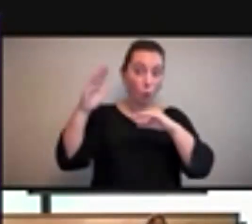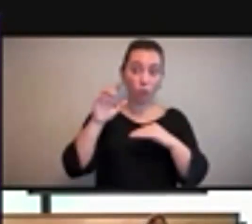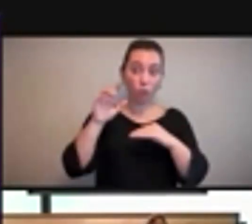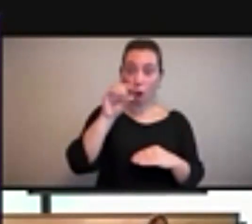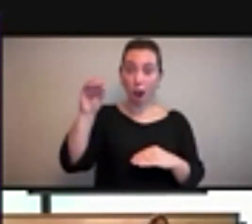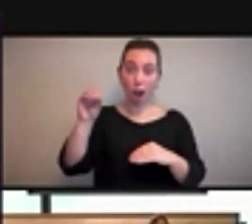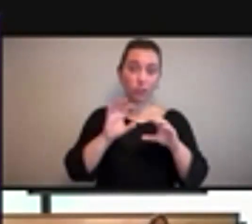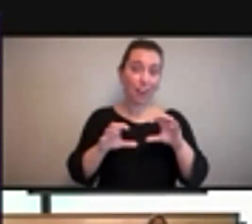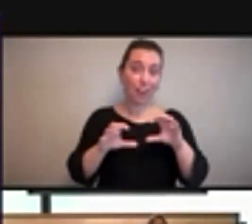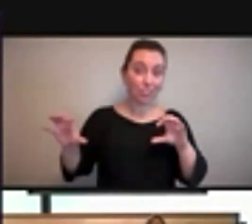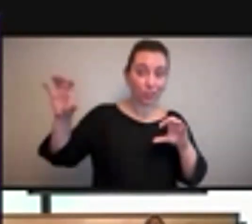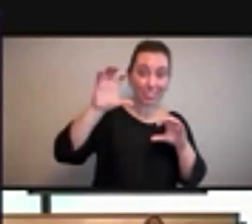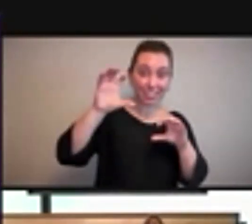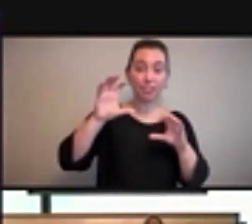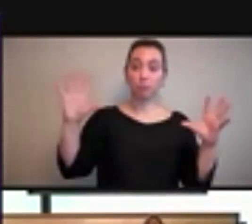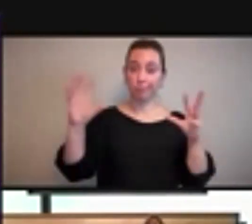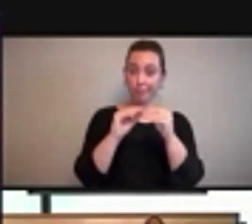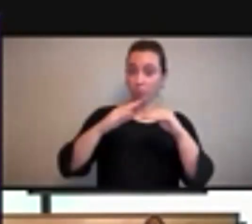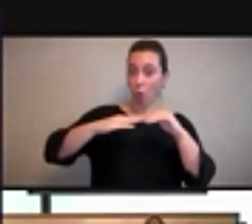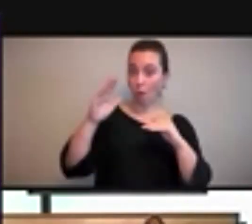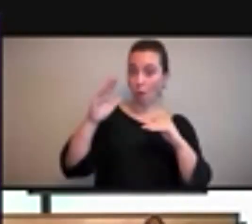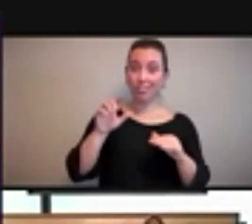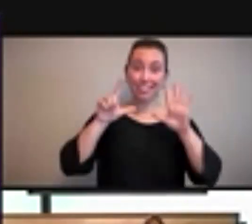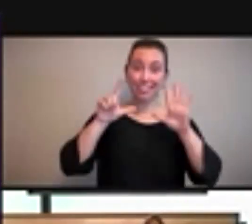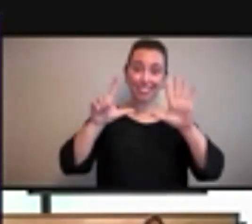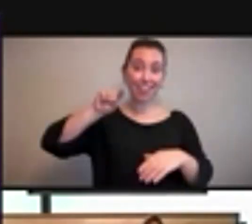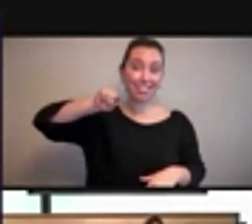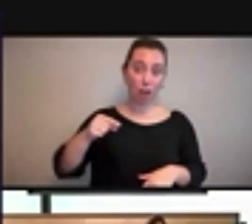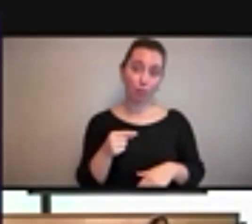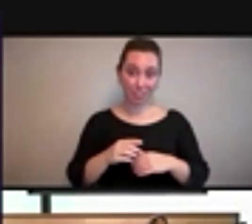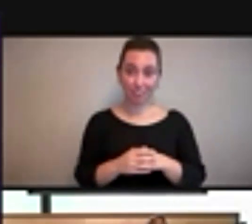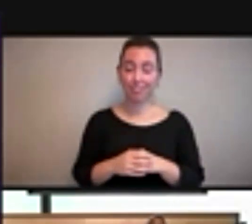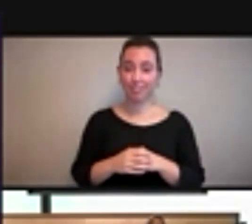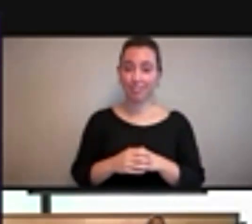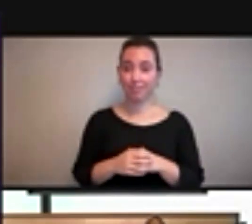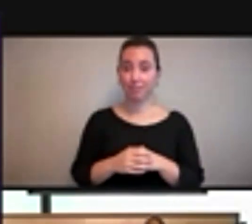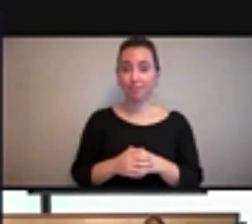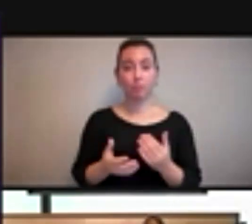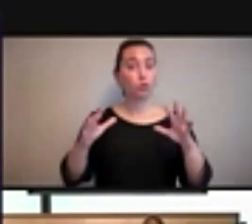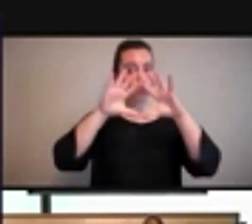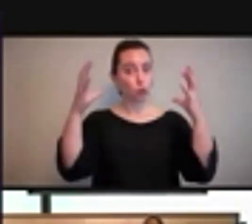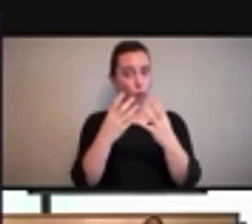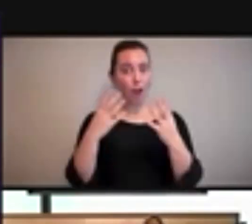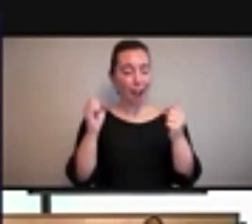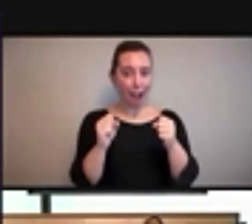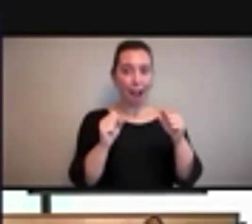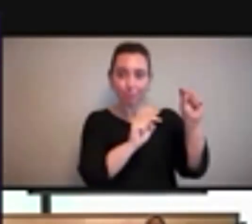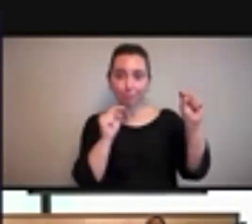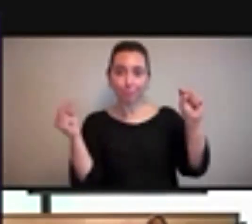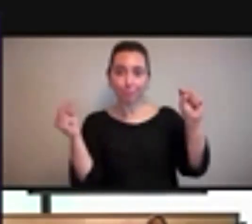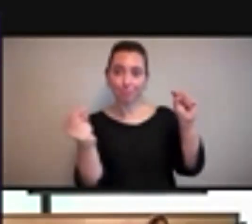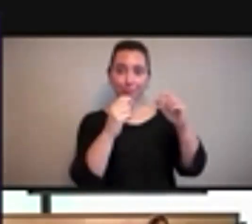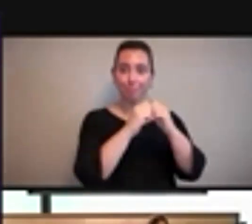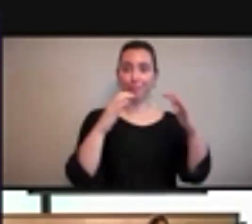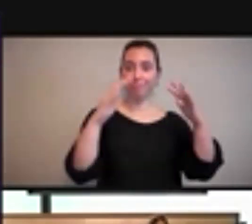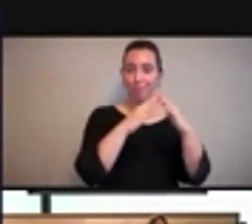7,000 members. And we also have chapters in different parts of the world. So the EU program